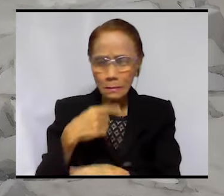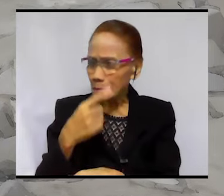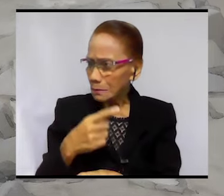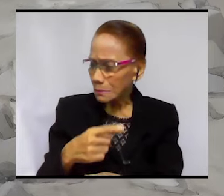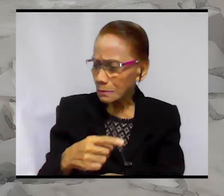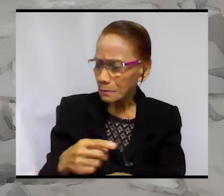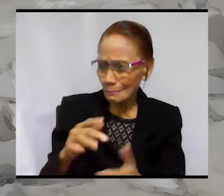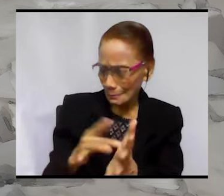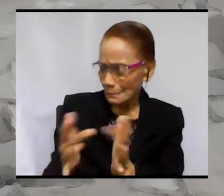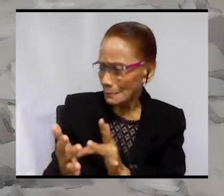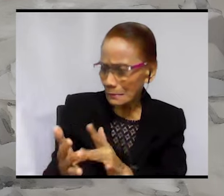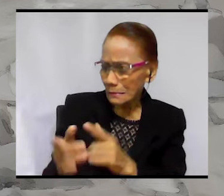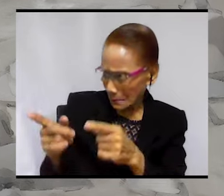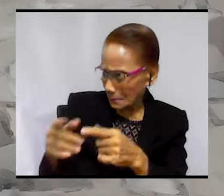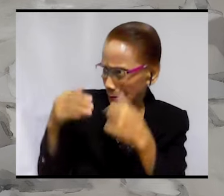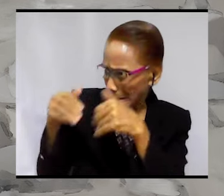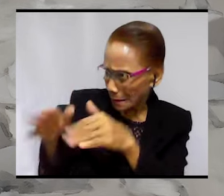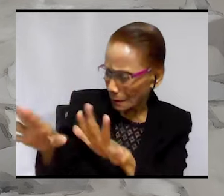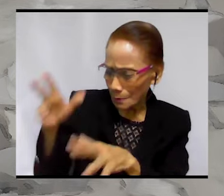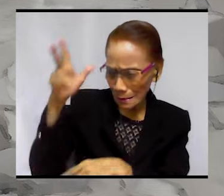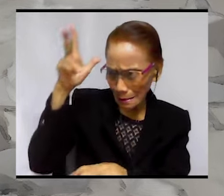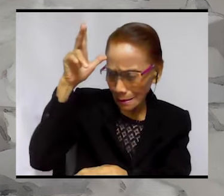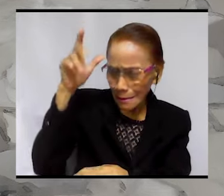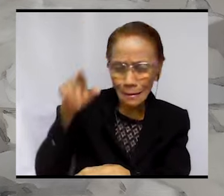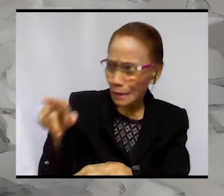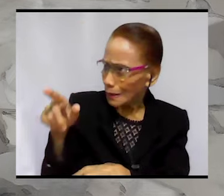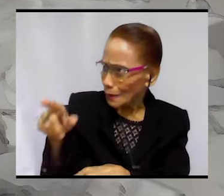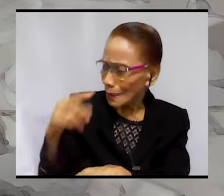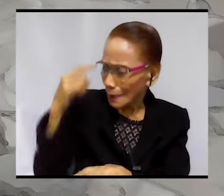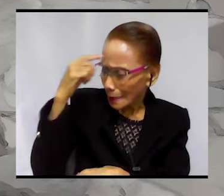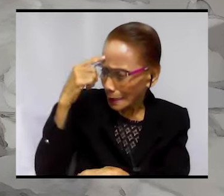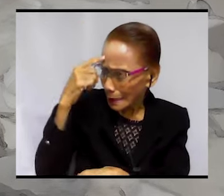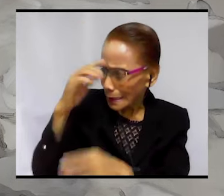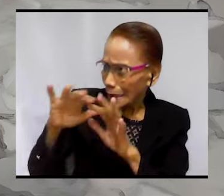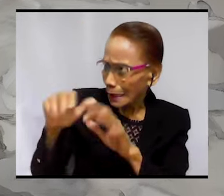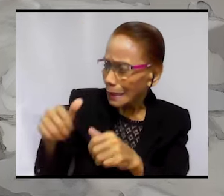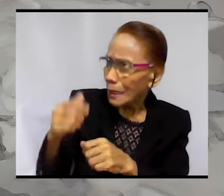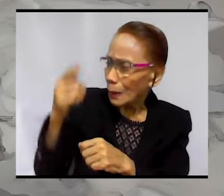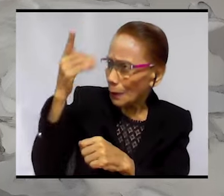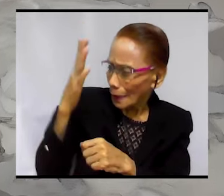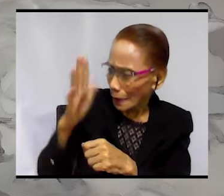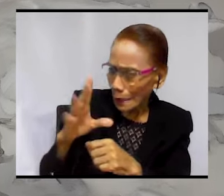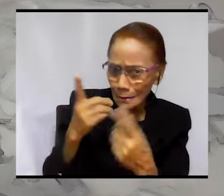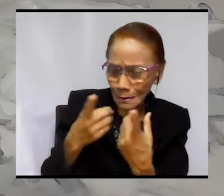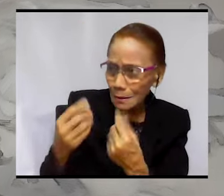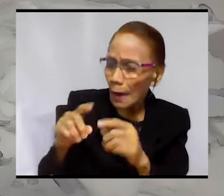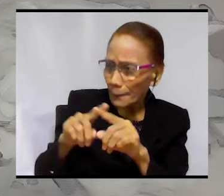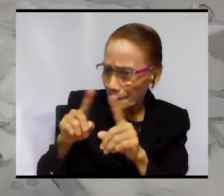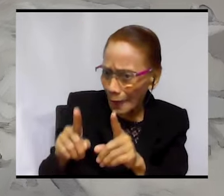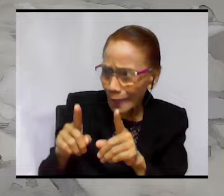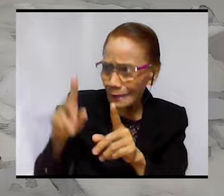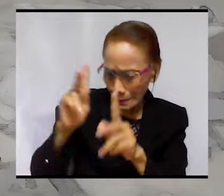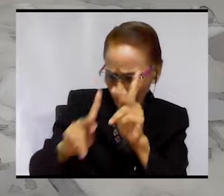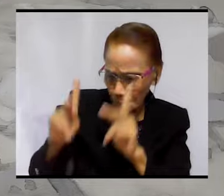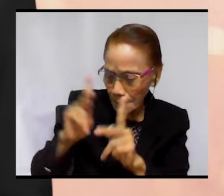me, Satan. You are thinking not as God does, but as human beings